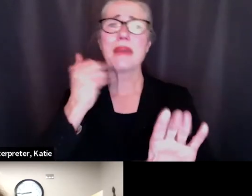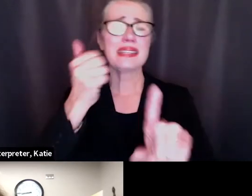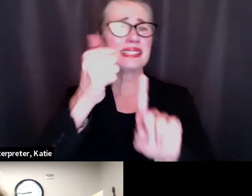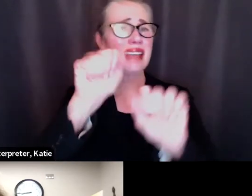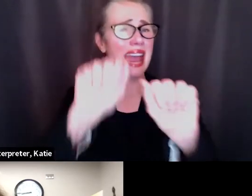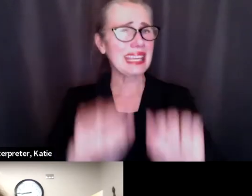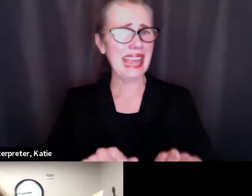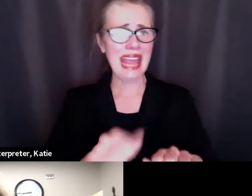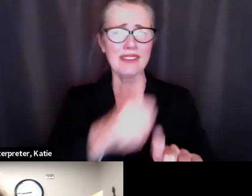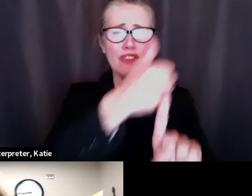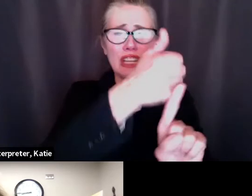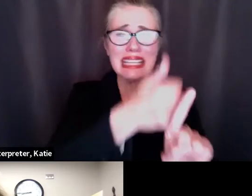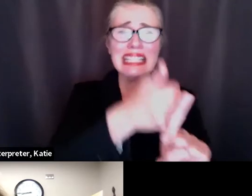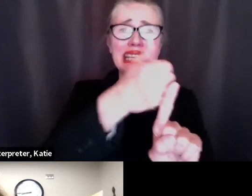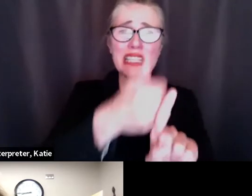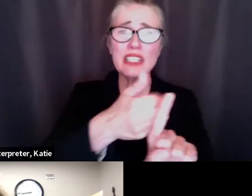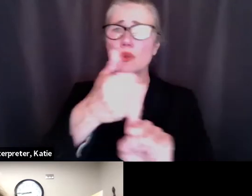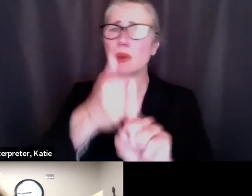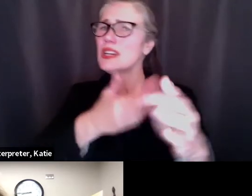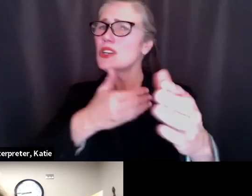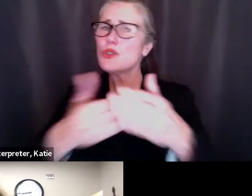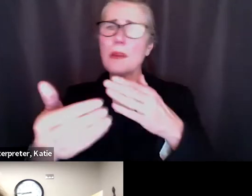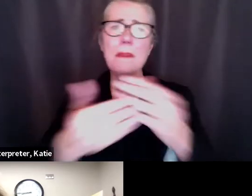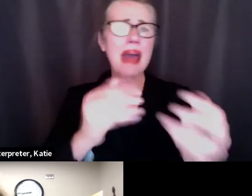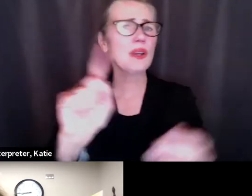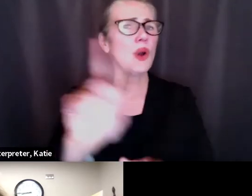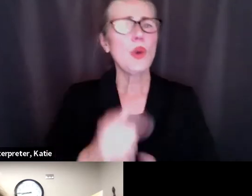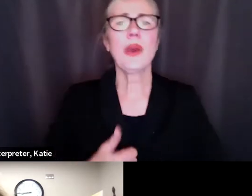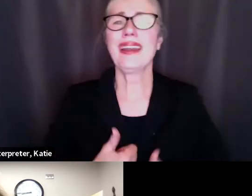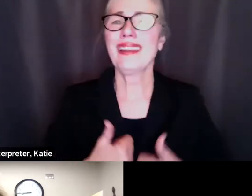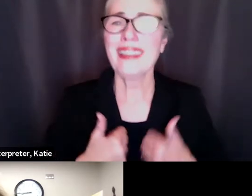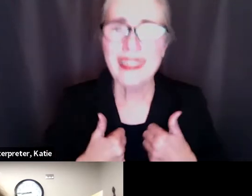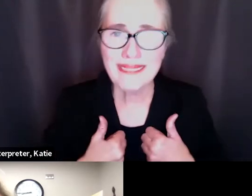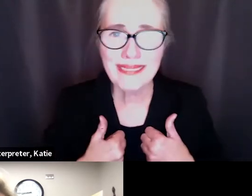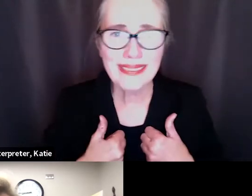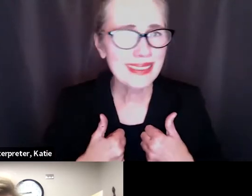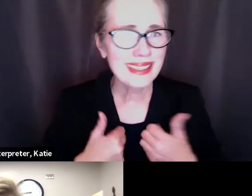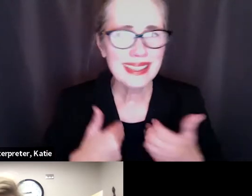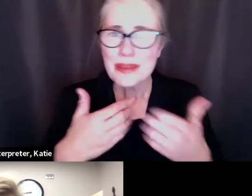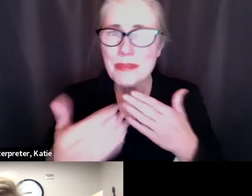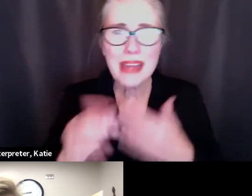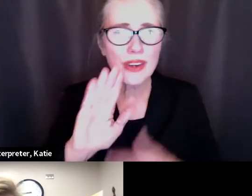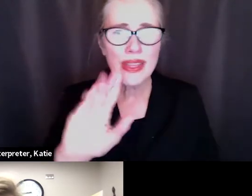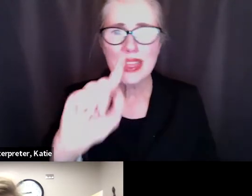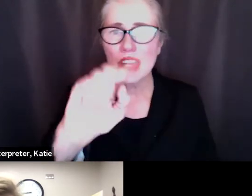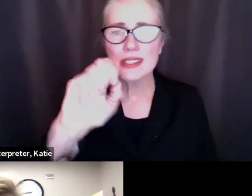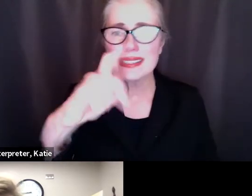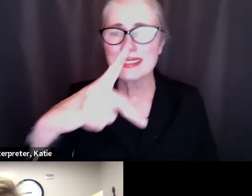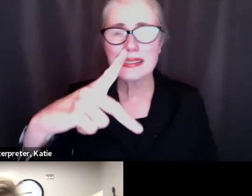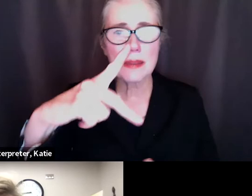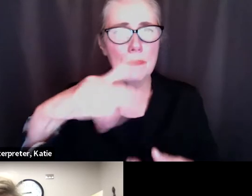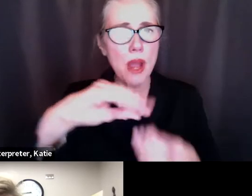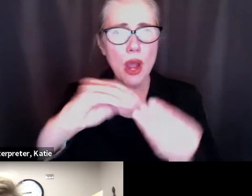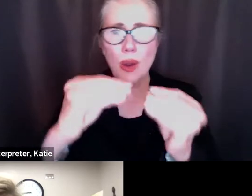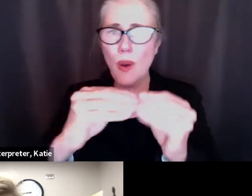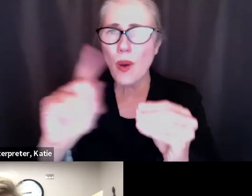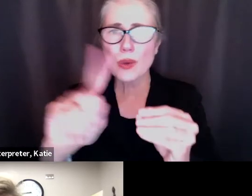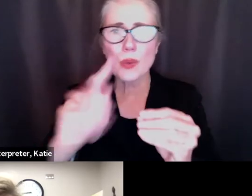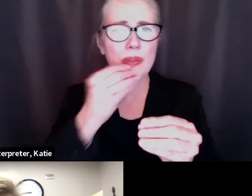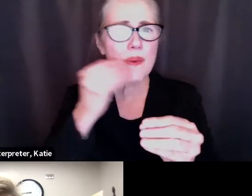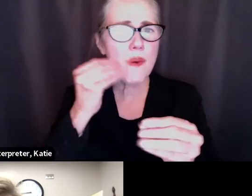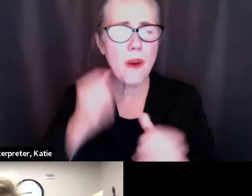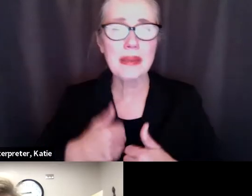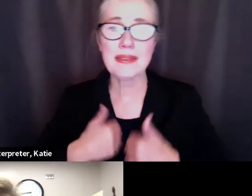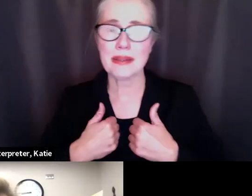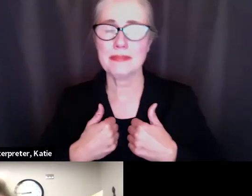of them regardless of their zip code i at this point believe that the best thing for our